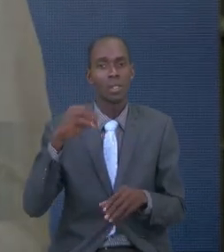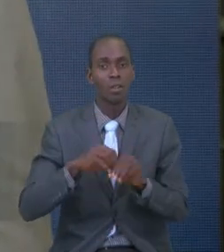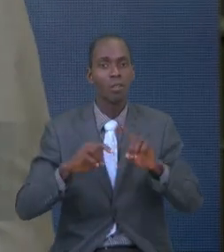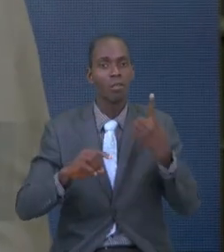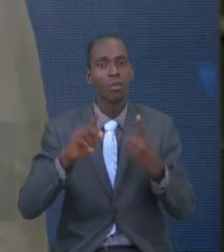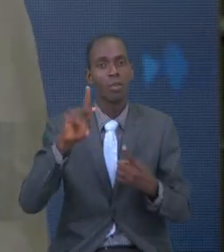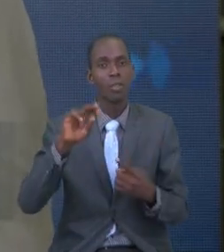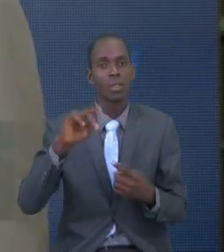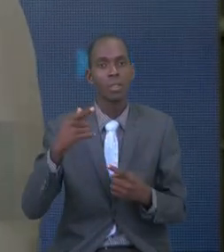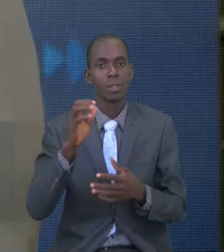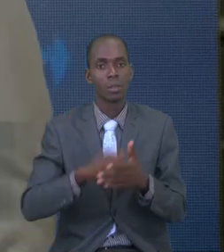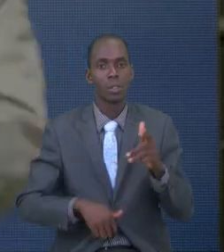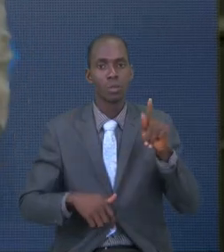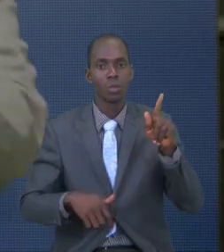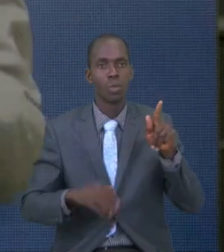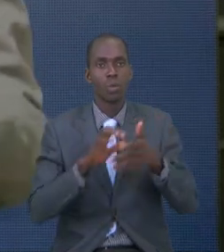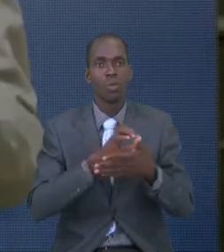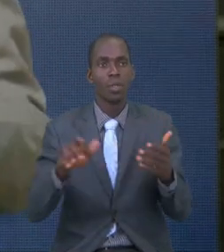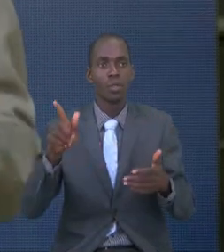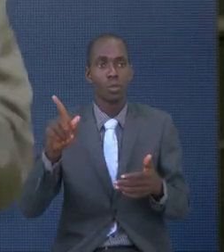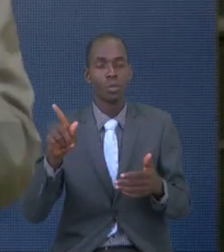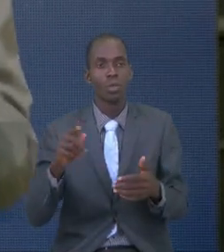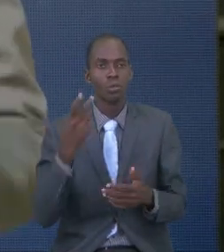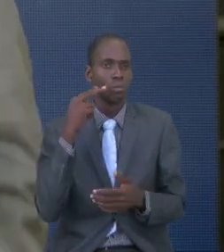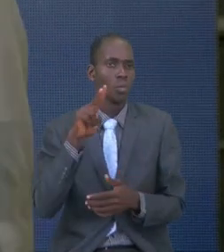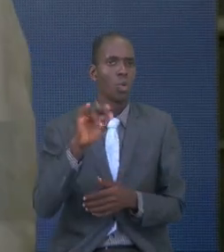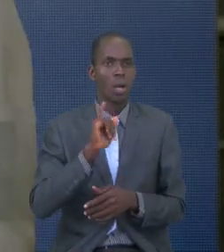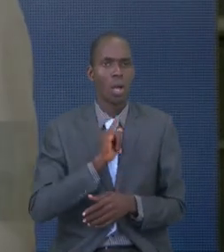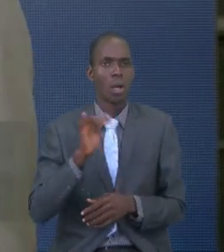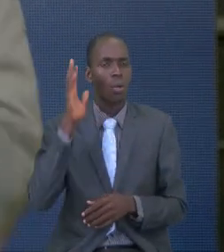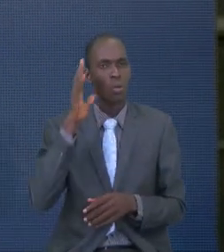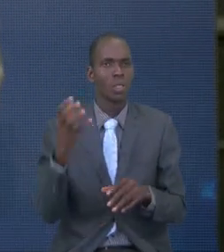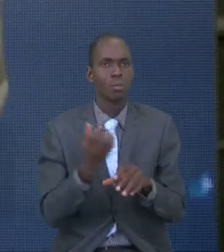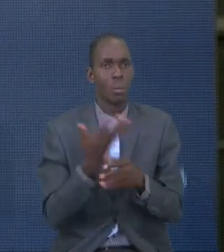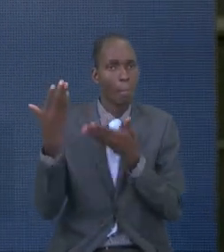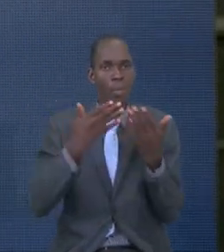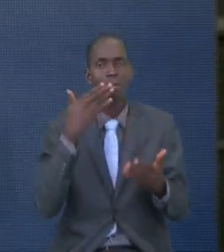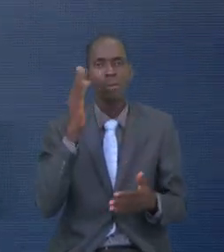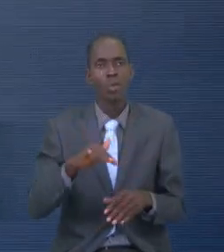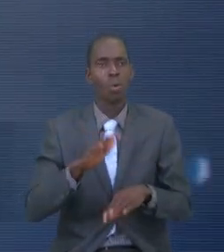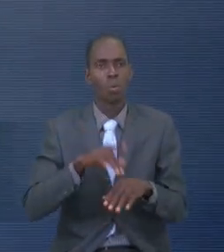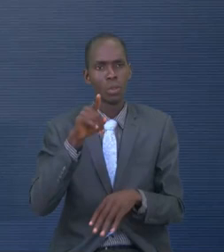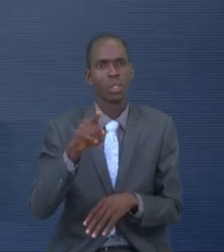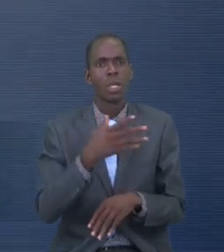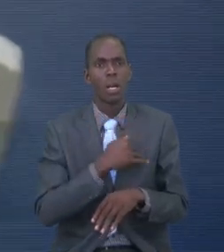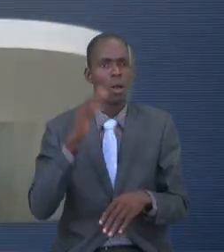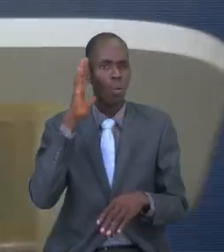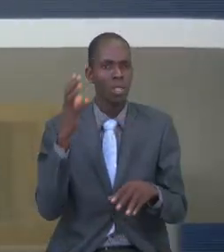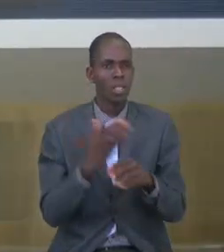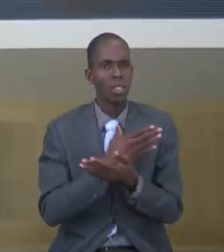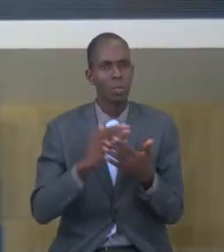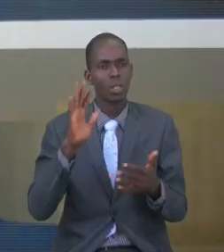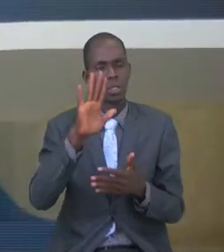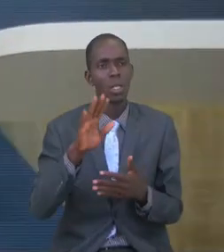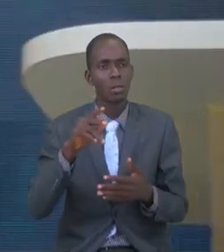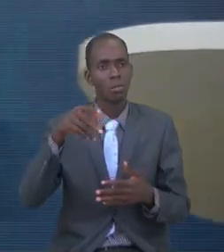evil upon thee, and will take away thy posterity, all the things of the sons